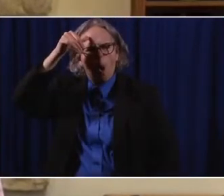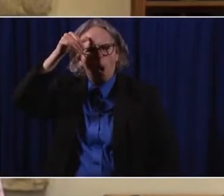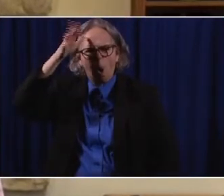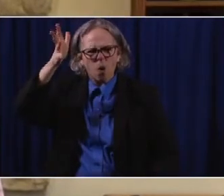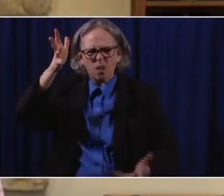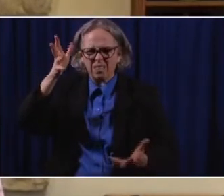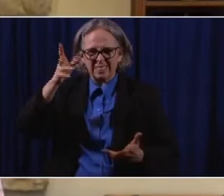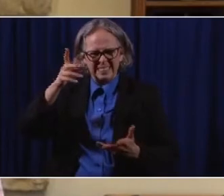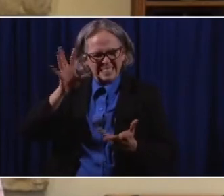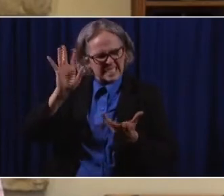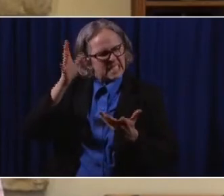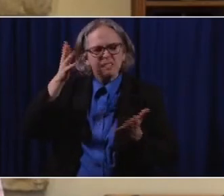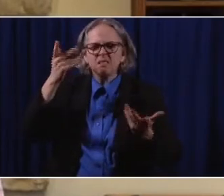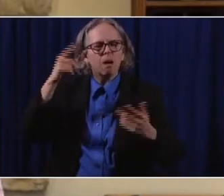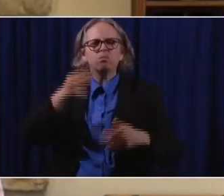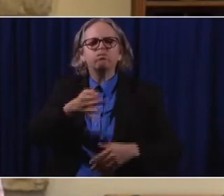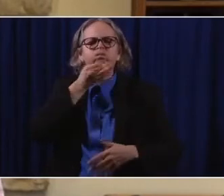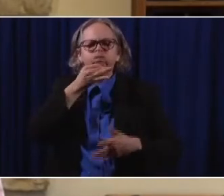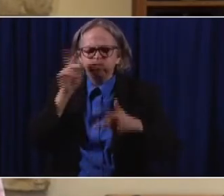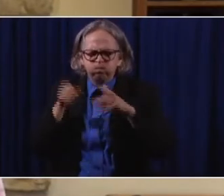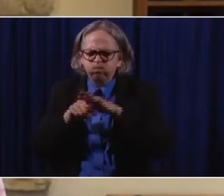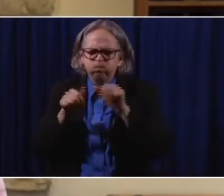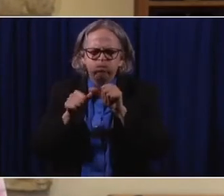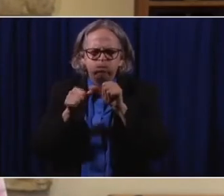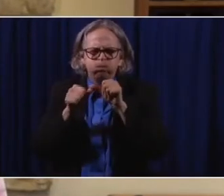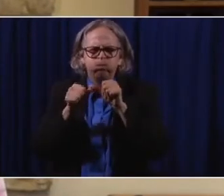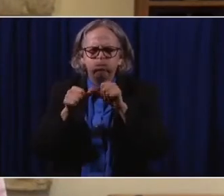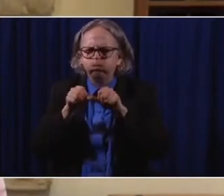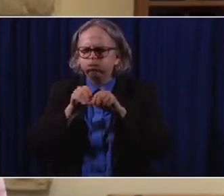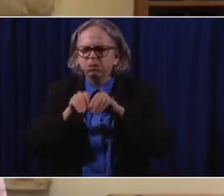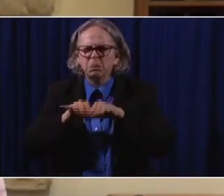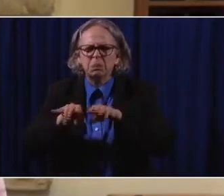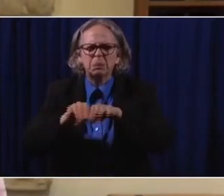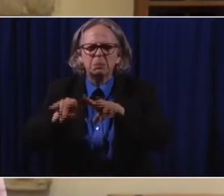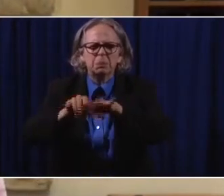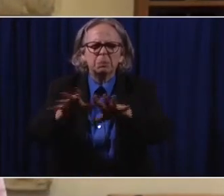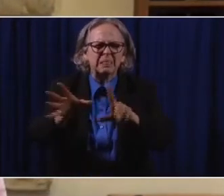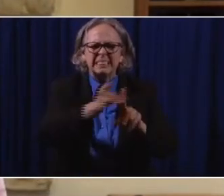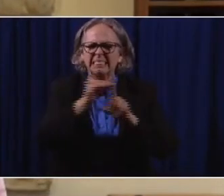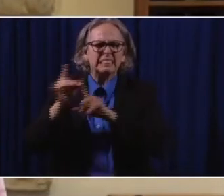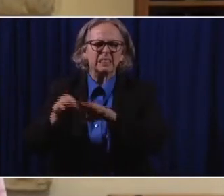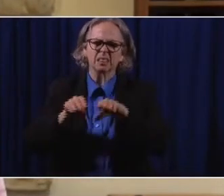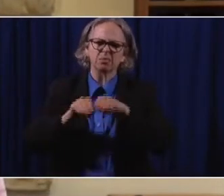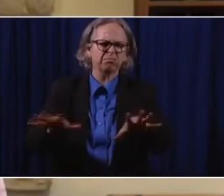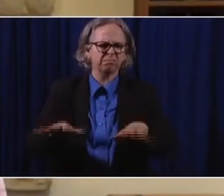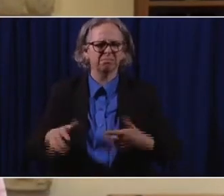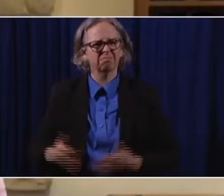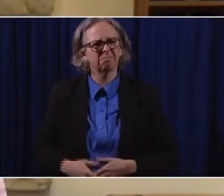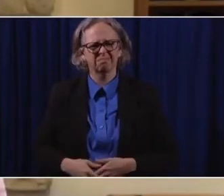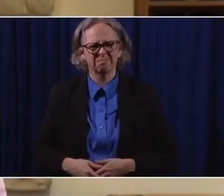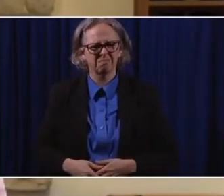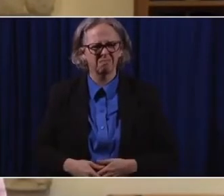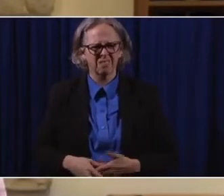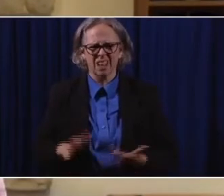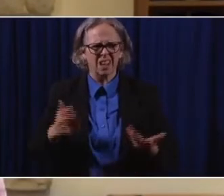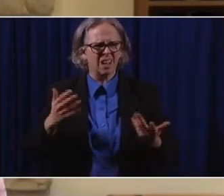of has a mind of its own. And all the experts that we talk to for months now have said,